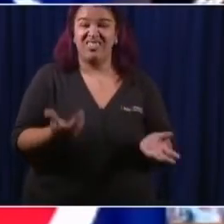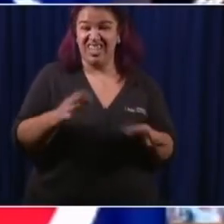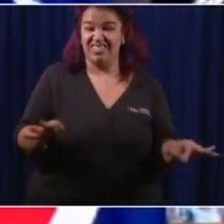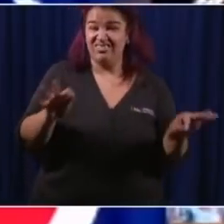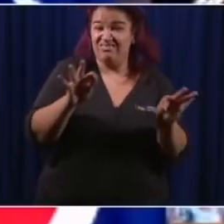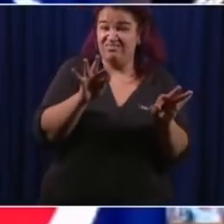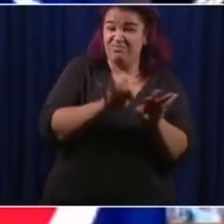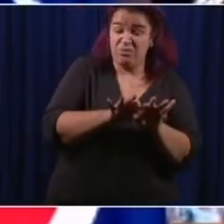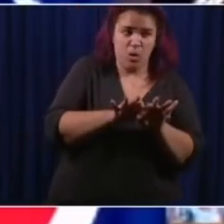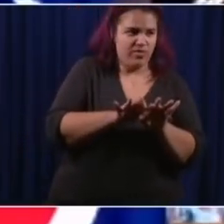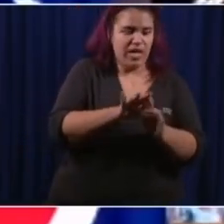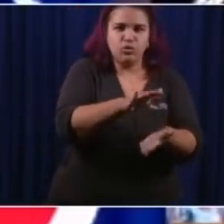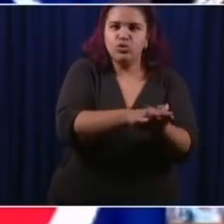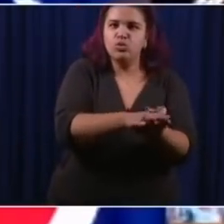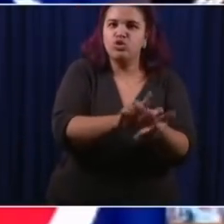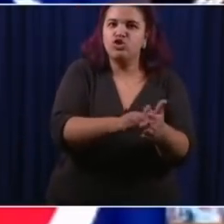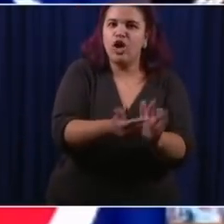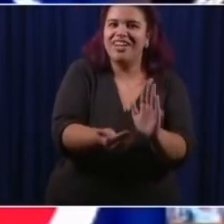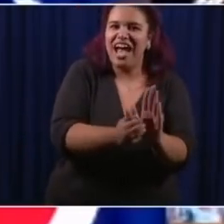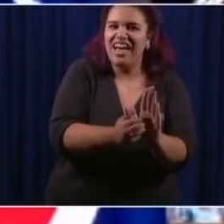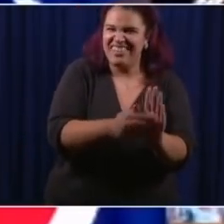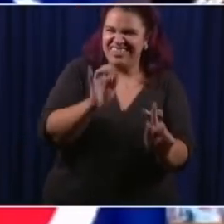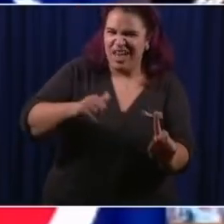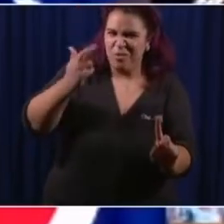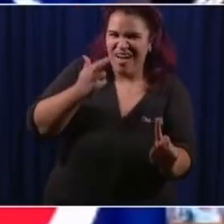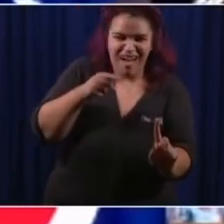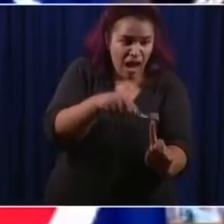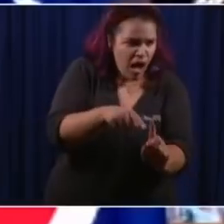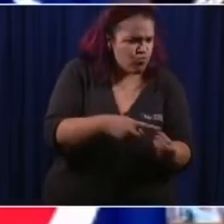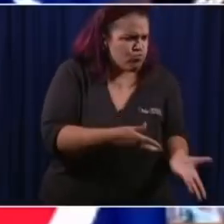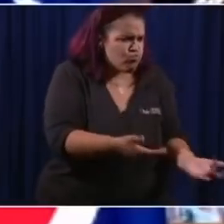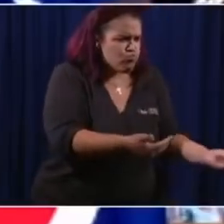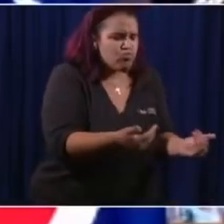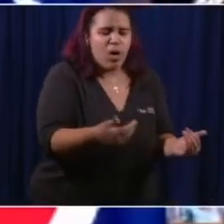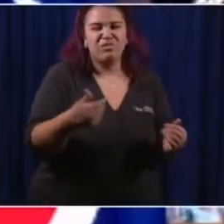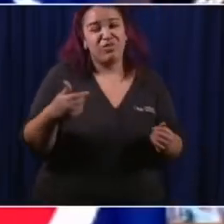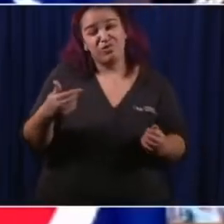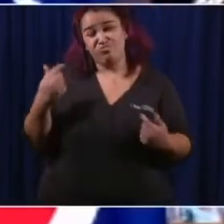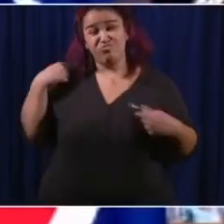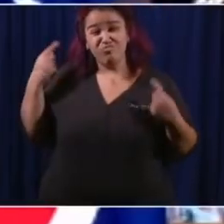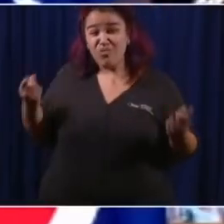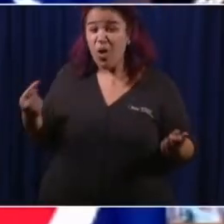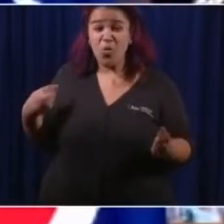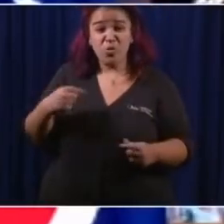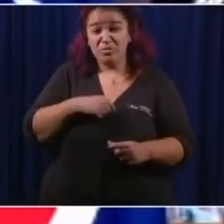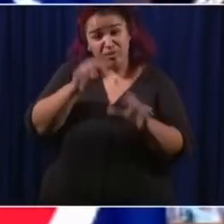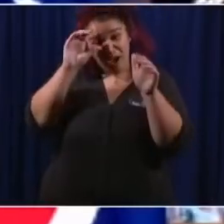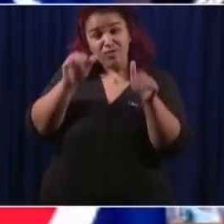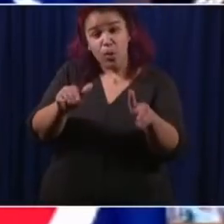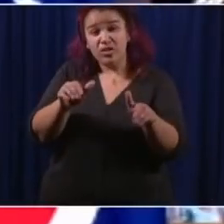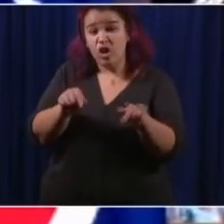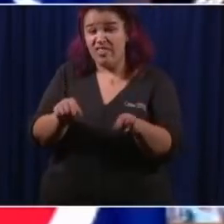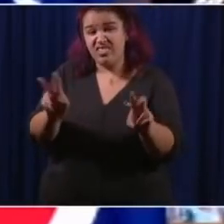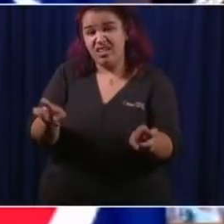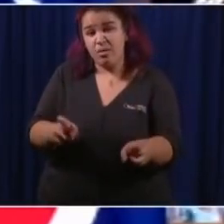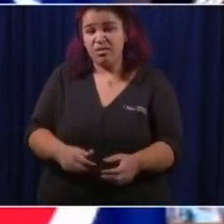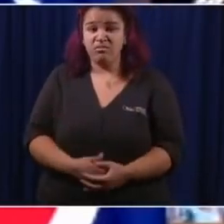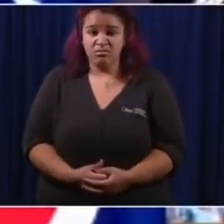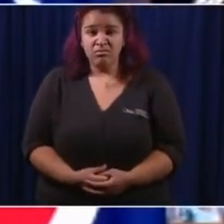And so I think we're very focused on this topic every single day.